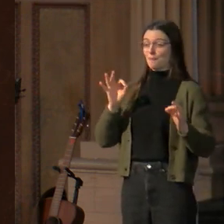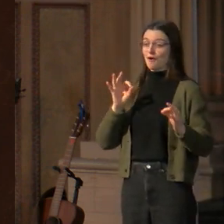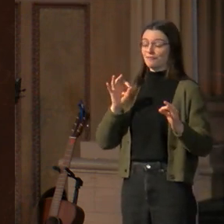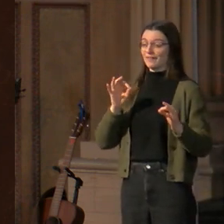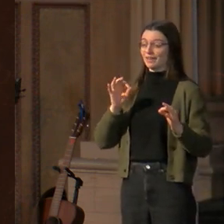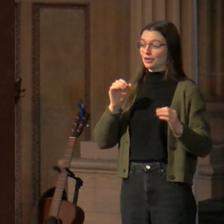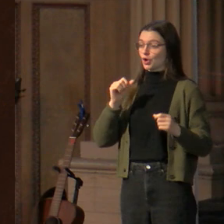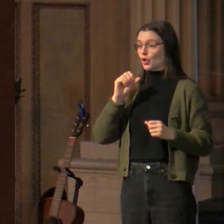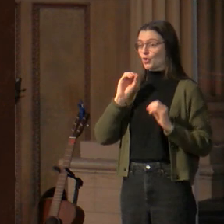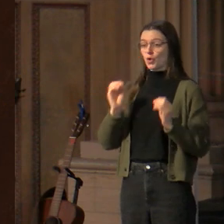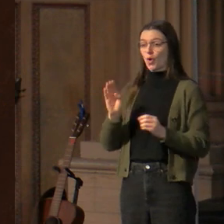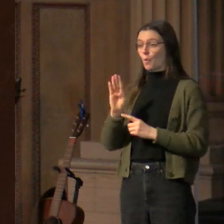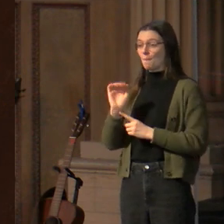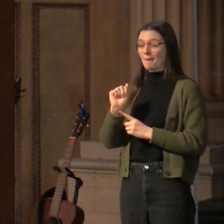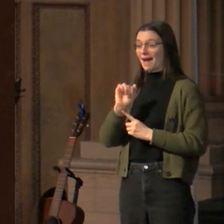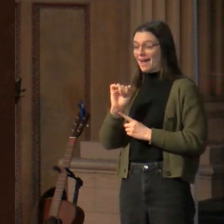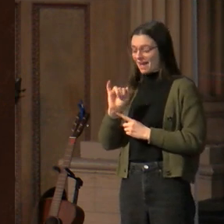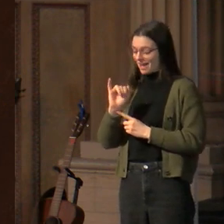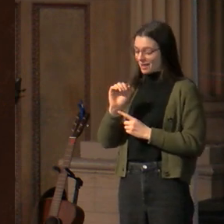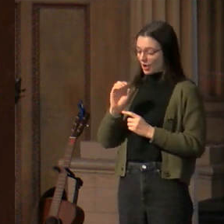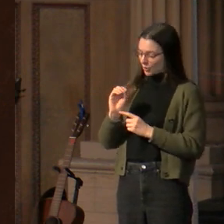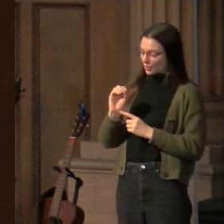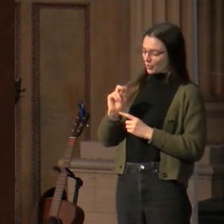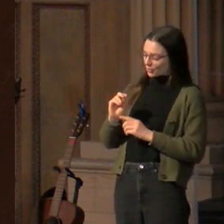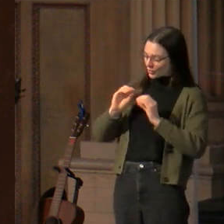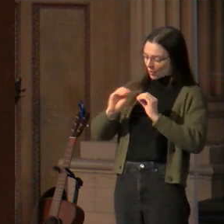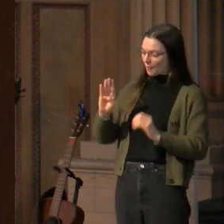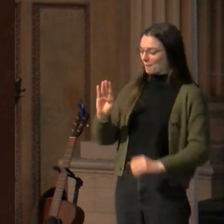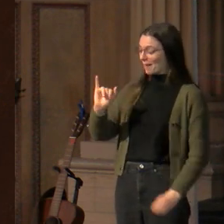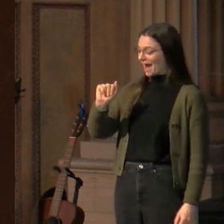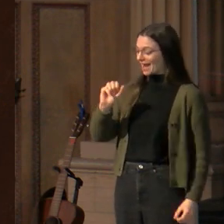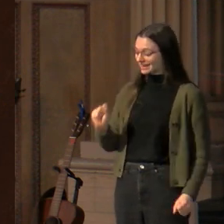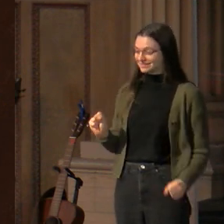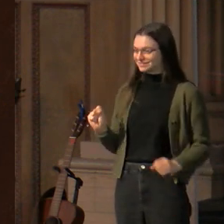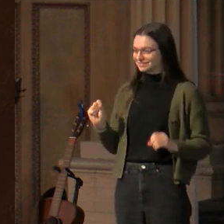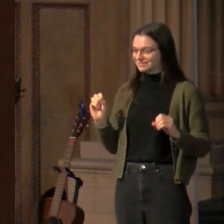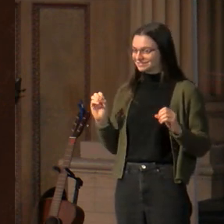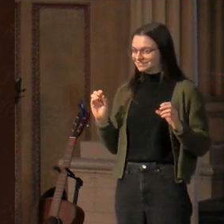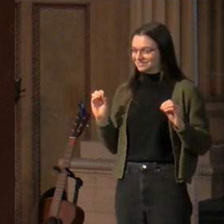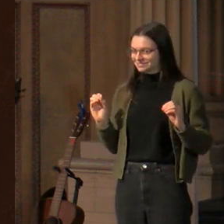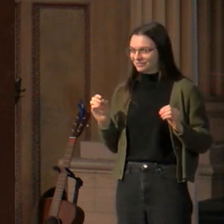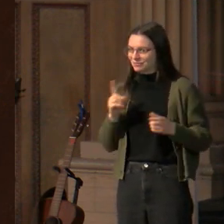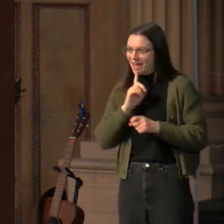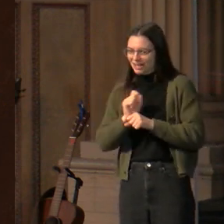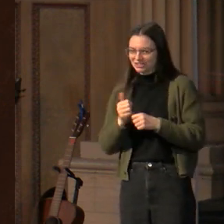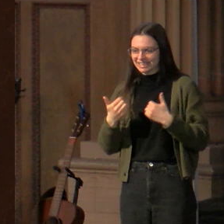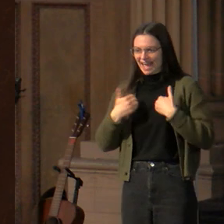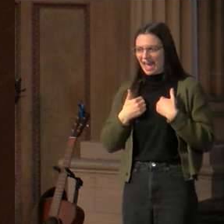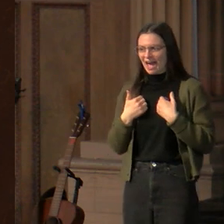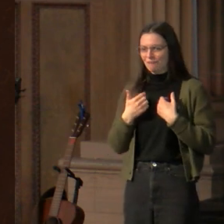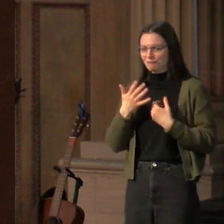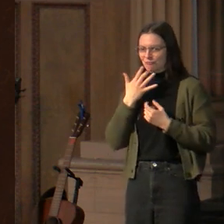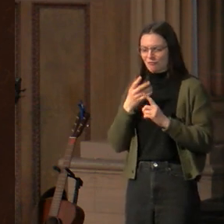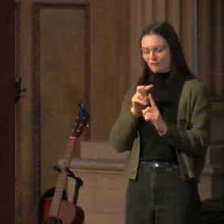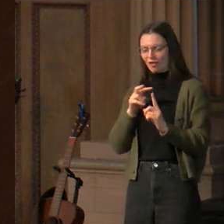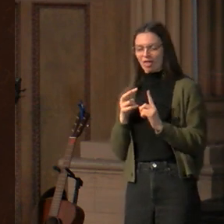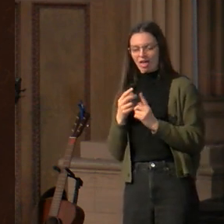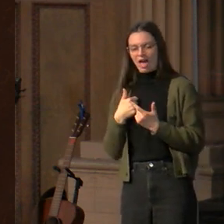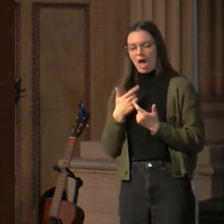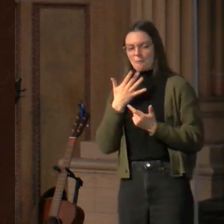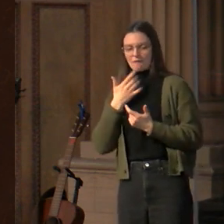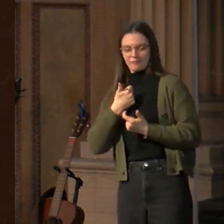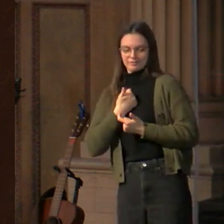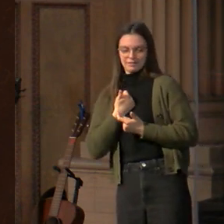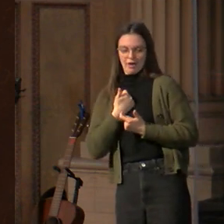On the contrary, we have a rosy view of ourselves and a jaundiced view of others. Indeed, what we're often doing is